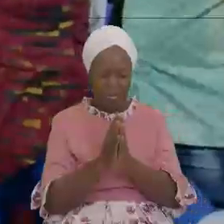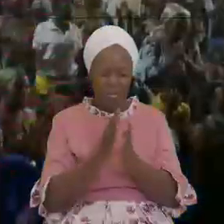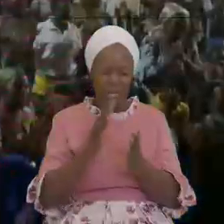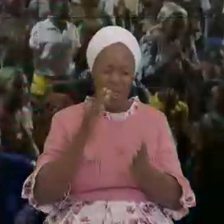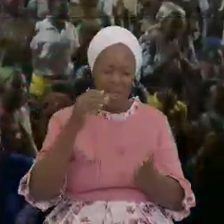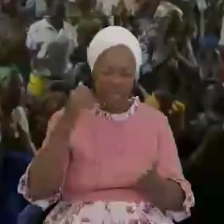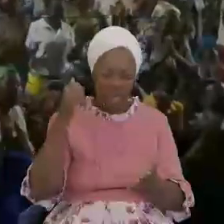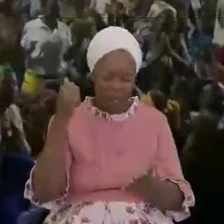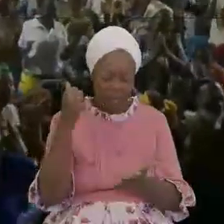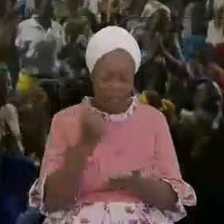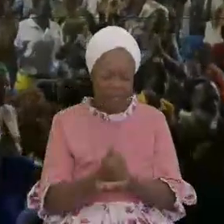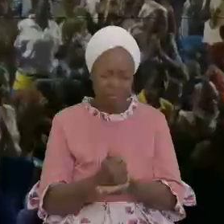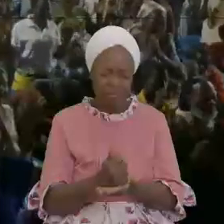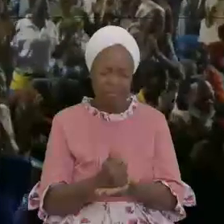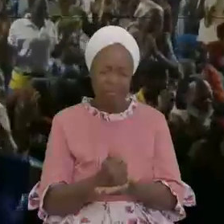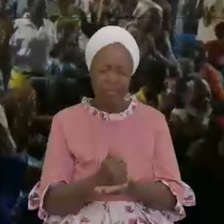Amen.